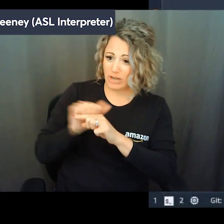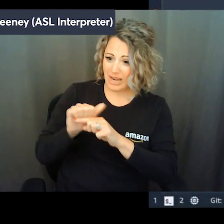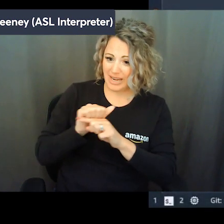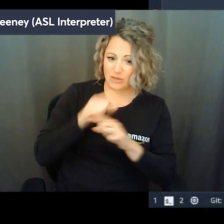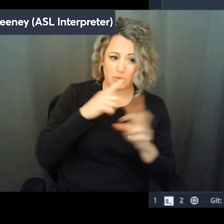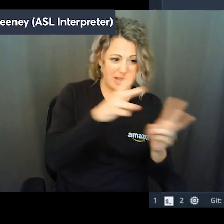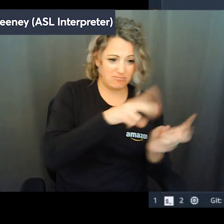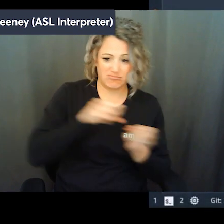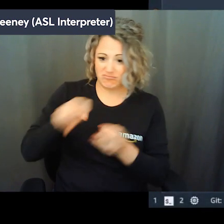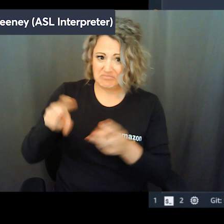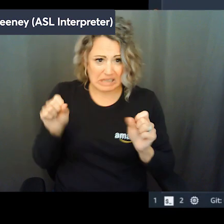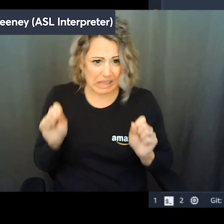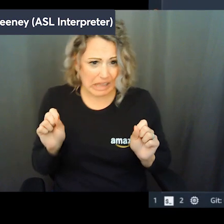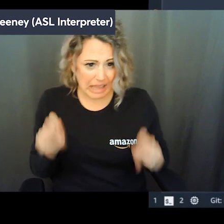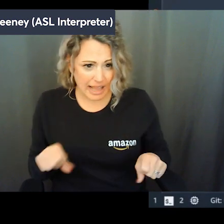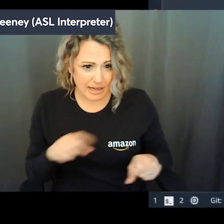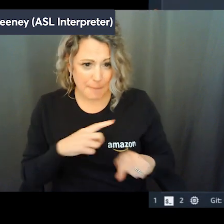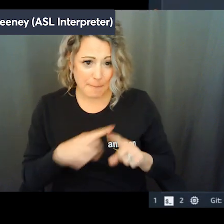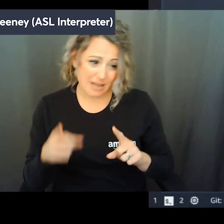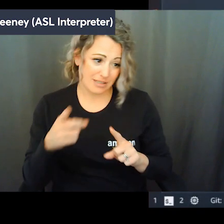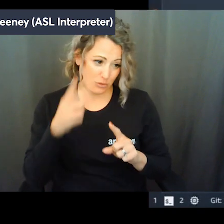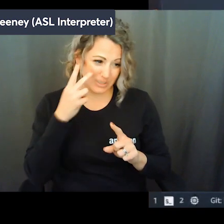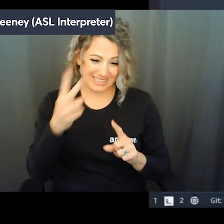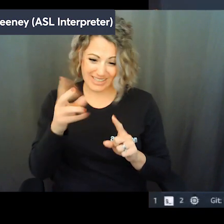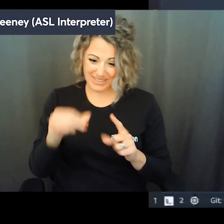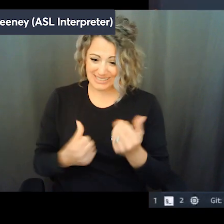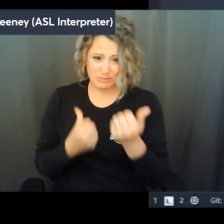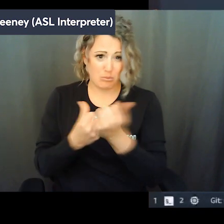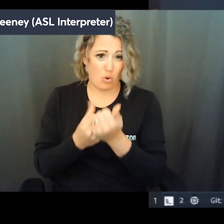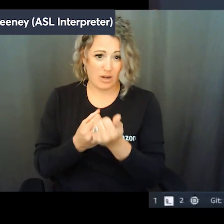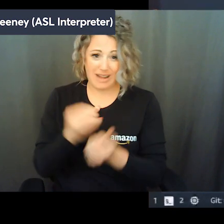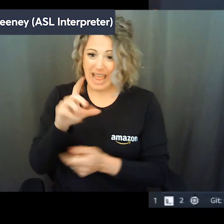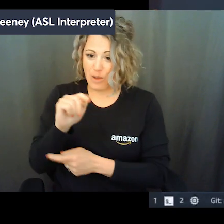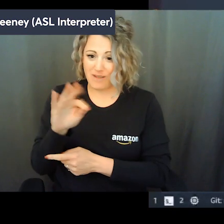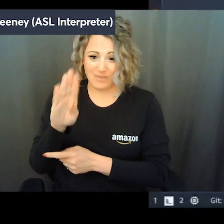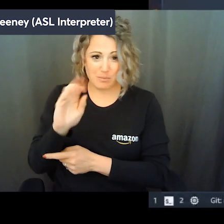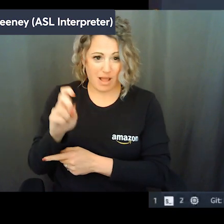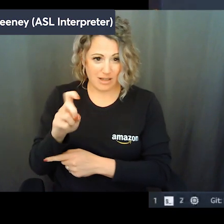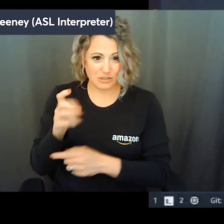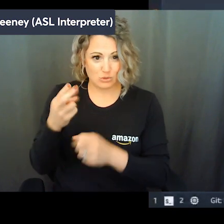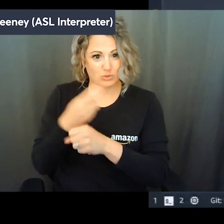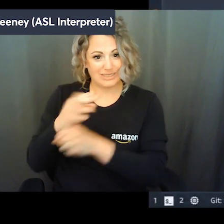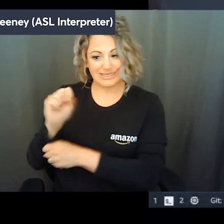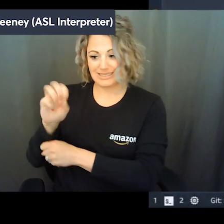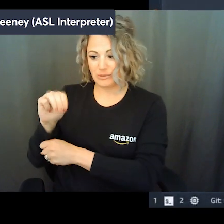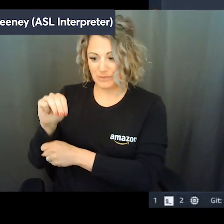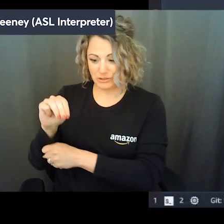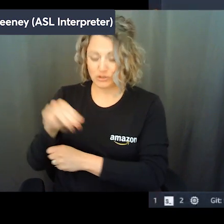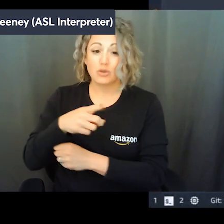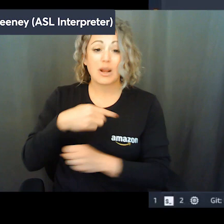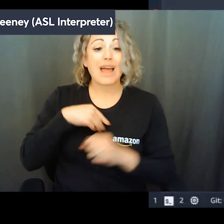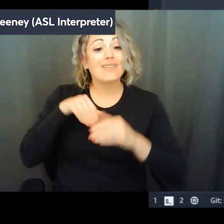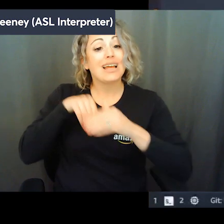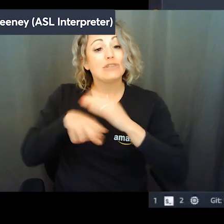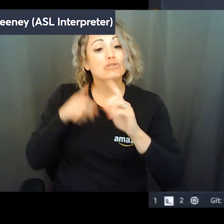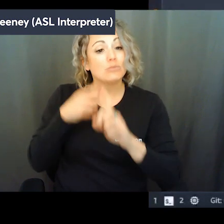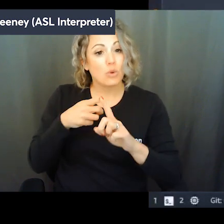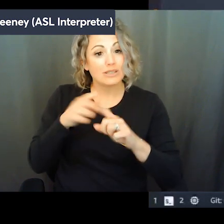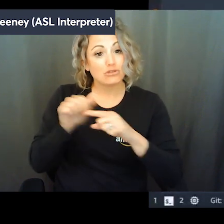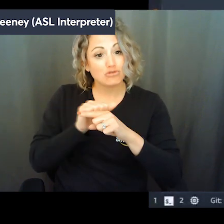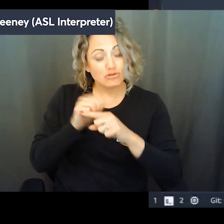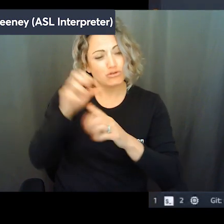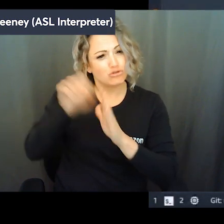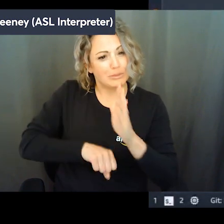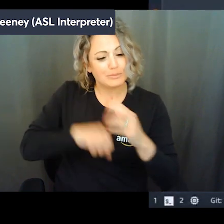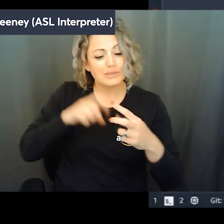in this use case, since scikit-learn, as you can see, supported out of the box by SageMaker, you can simply pass in an entry point script, a training script,